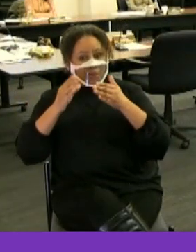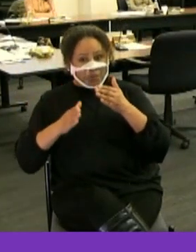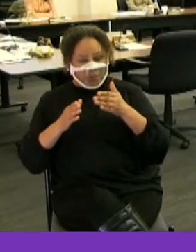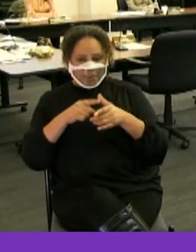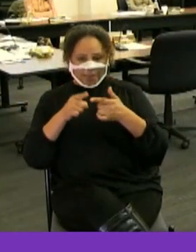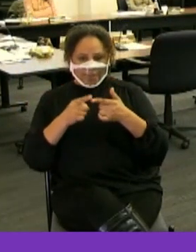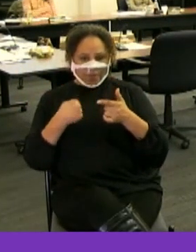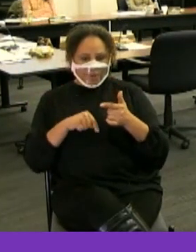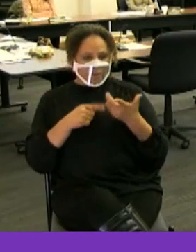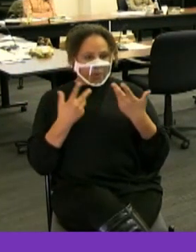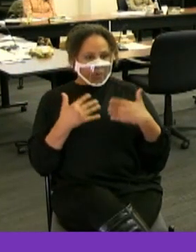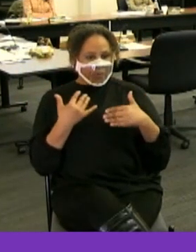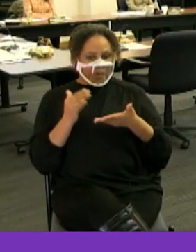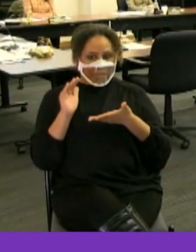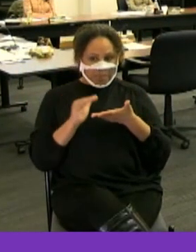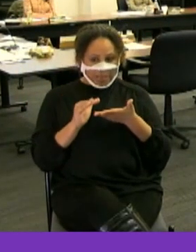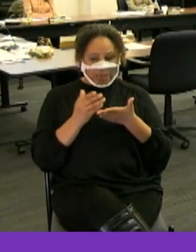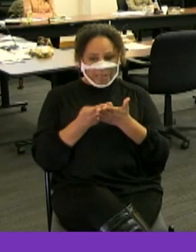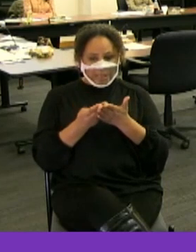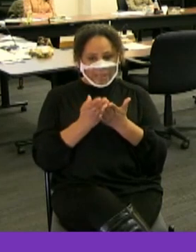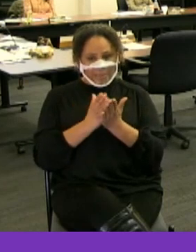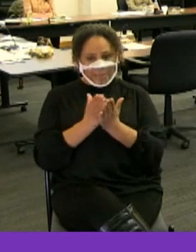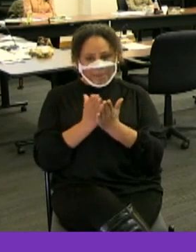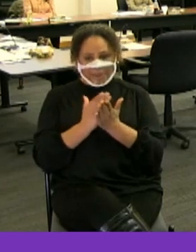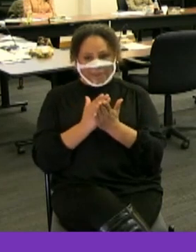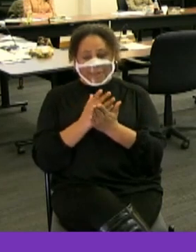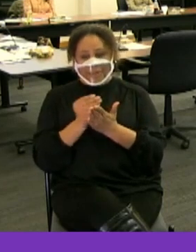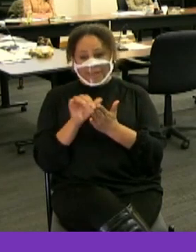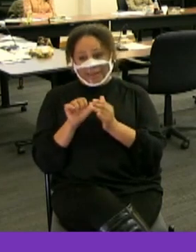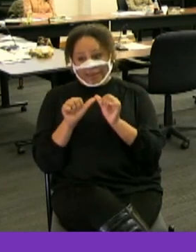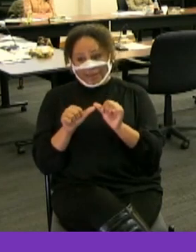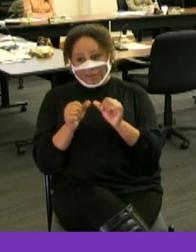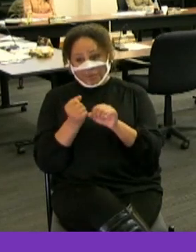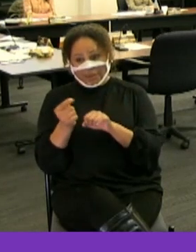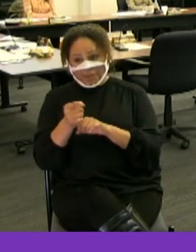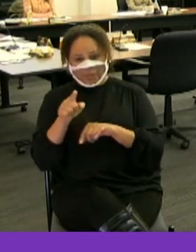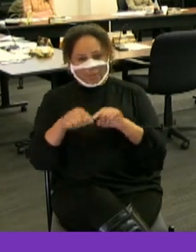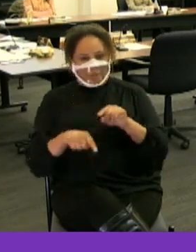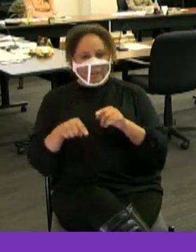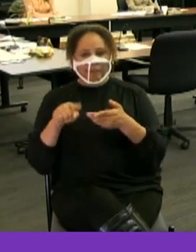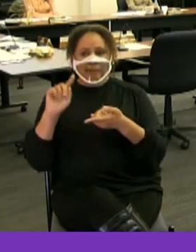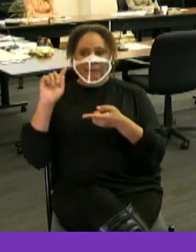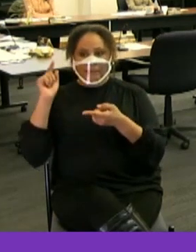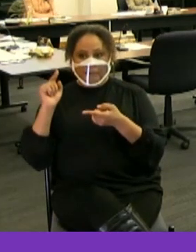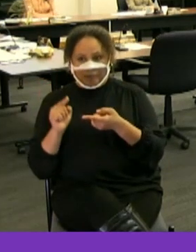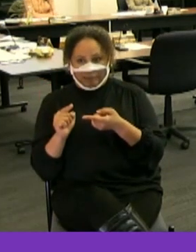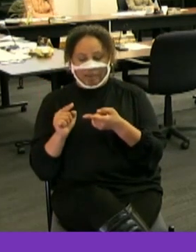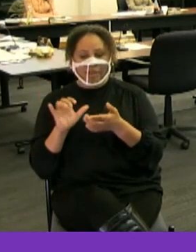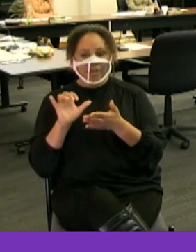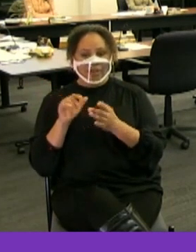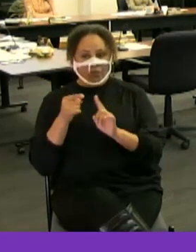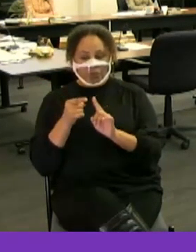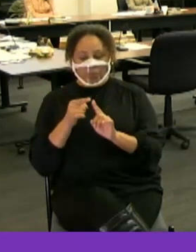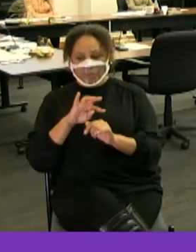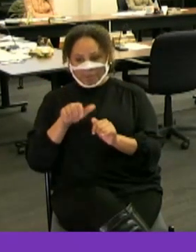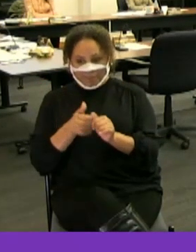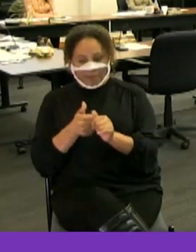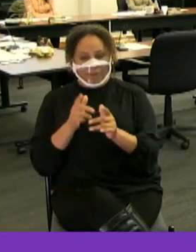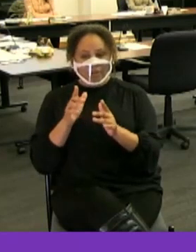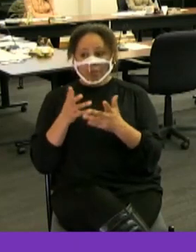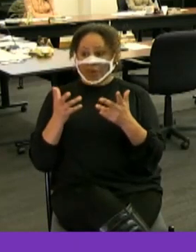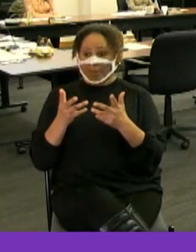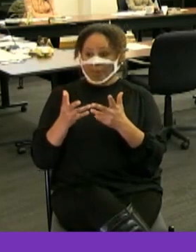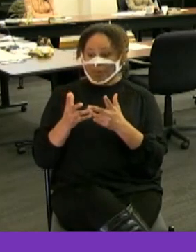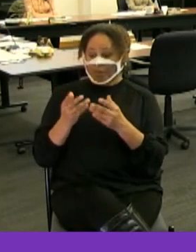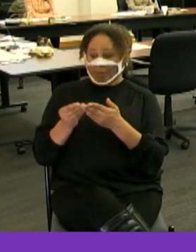shortfall, which then carries into the next year. And you can't just keep cutting to make up for budget shortfalls if that shortfall is increasing every year. What about the